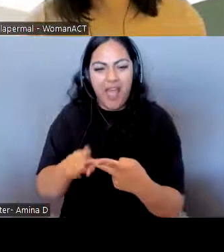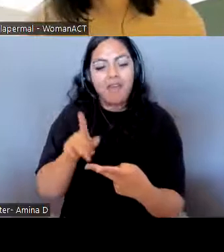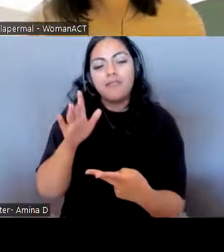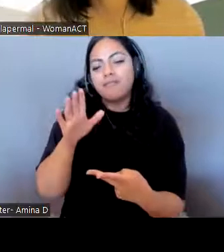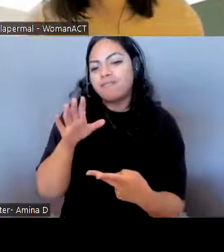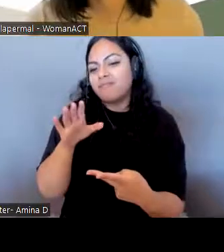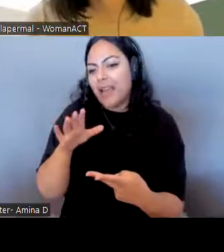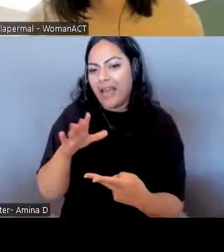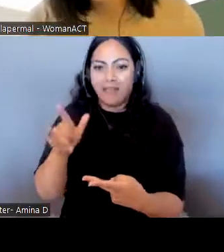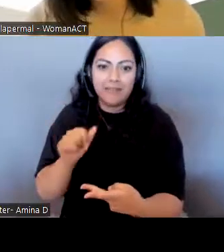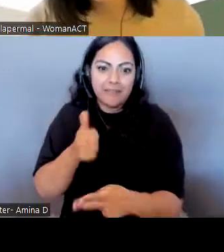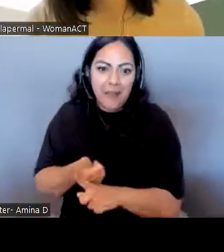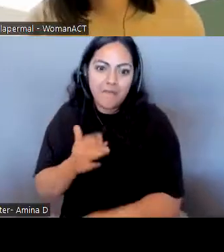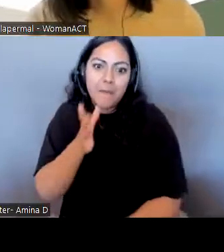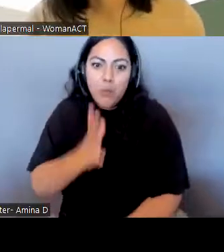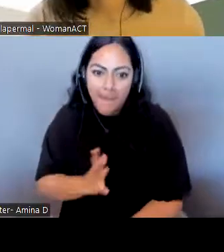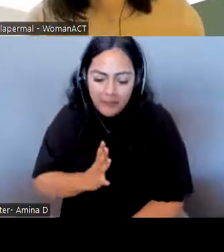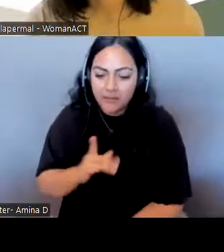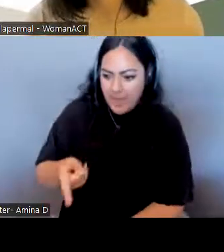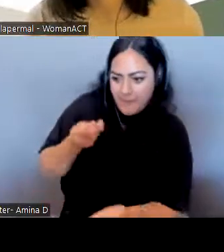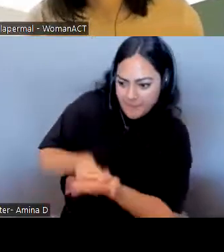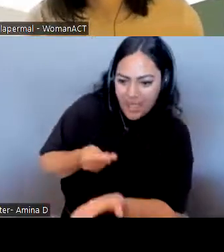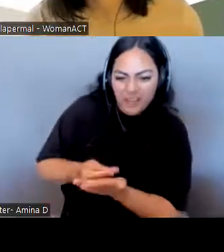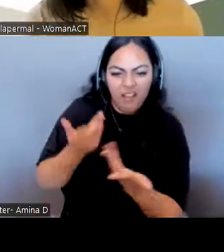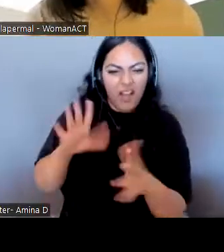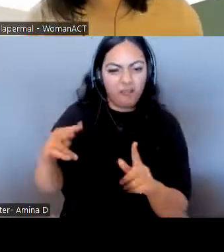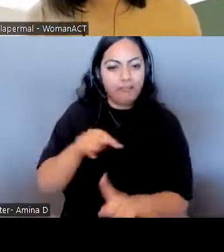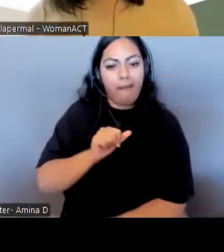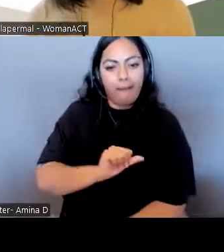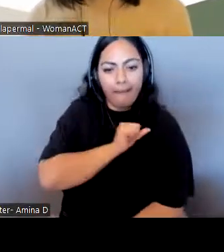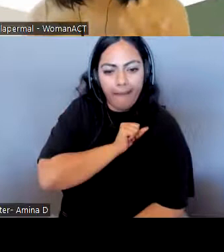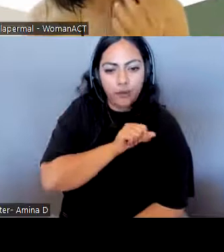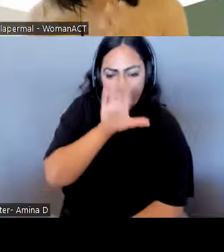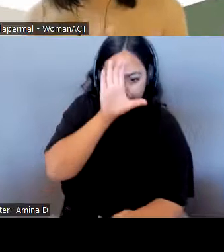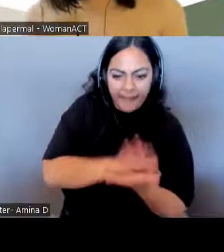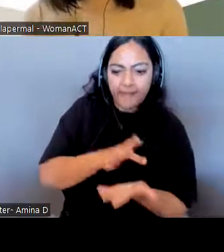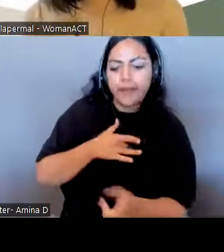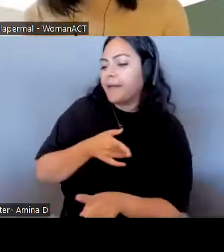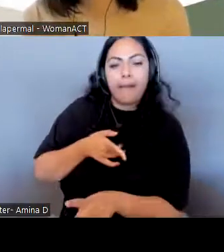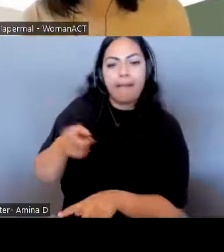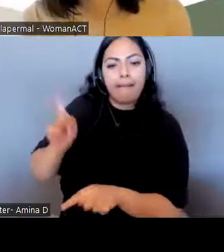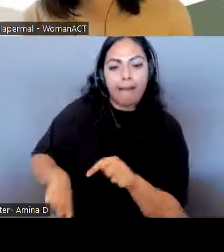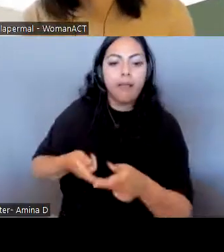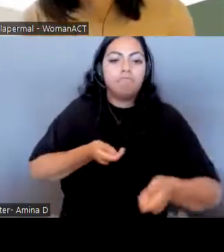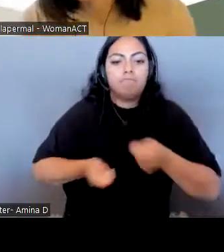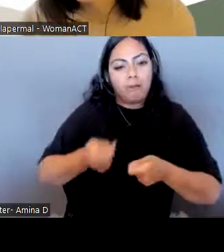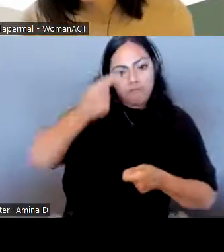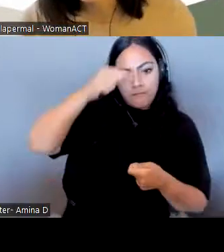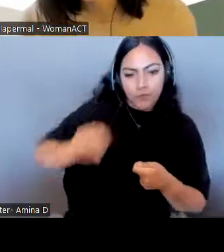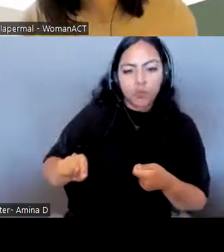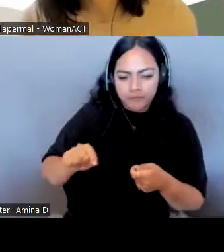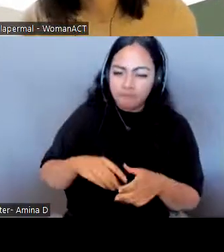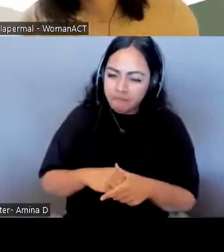that the perpetrators held about women and money, or older people and money. On the slide, you can see another quote from a service